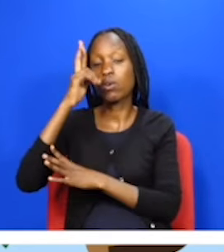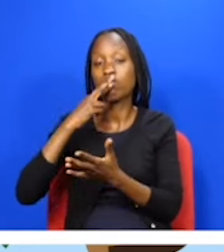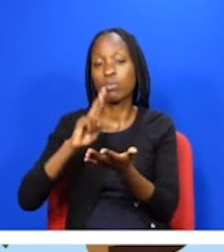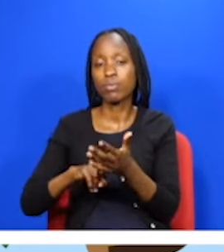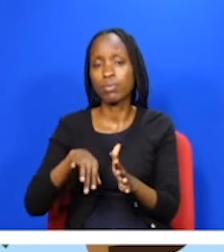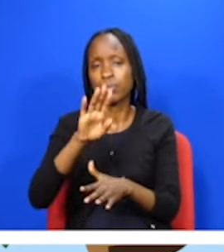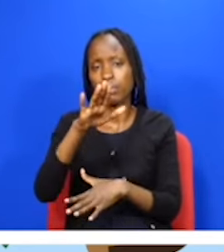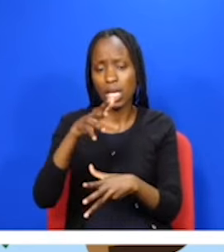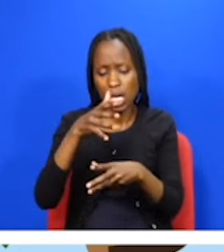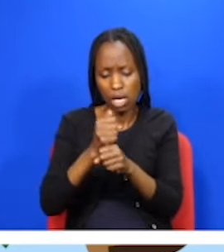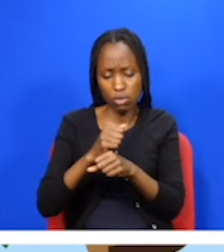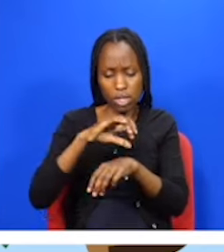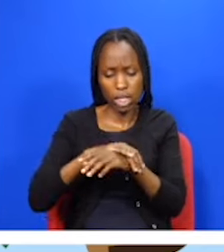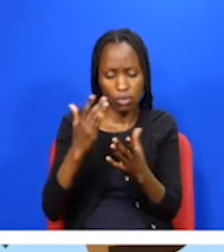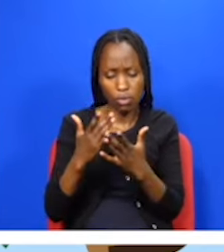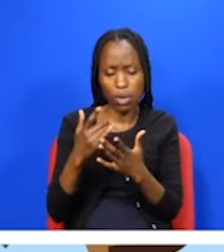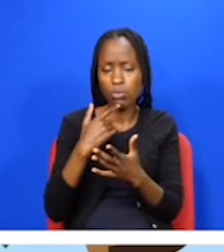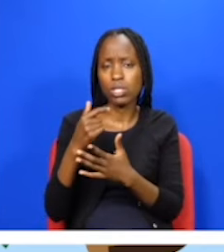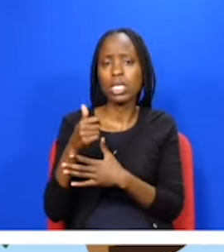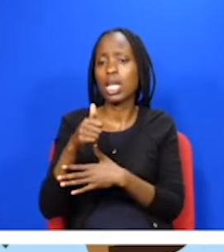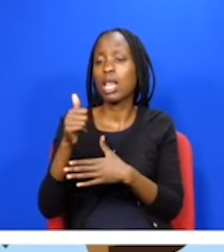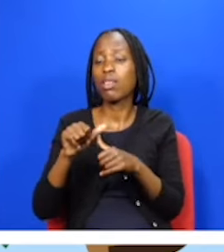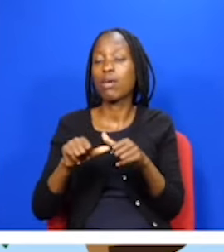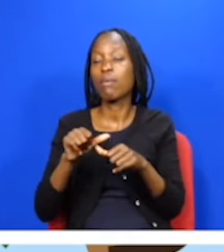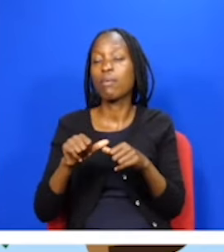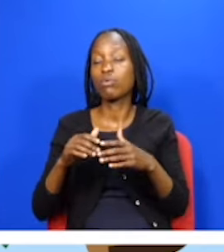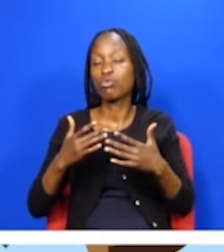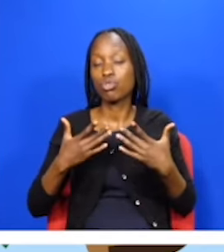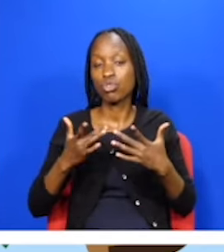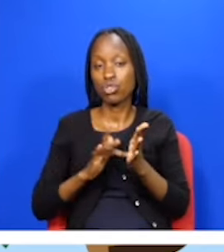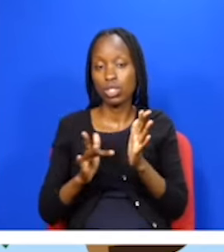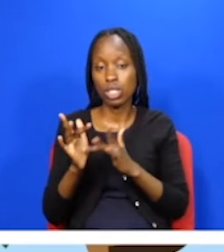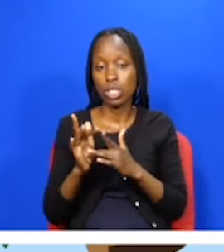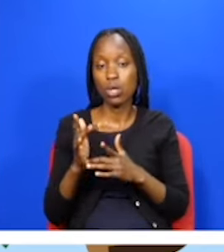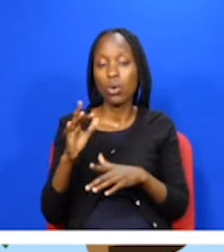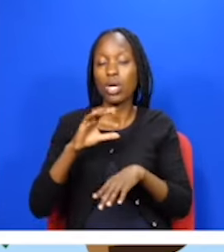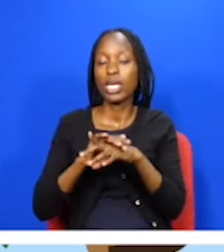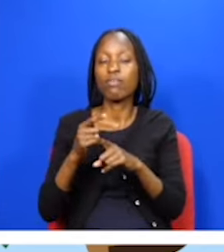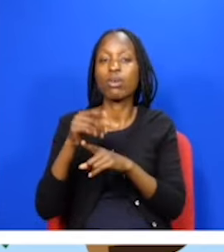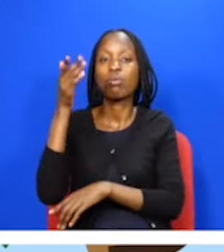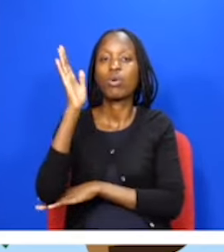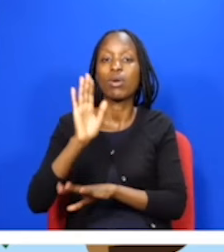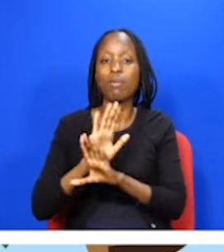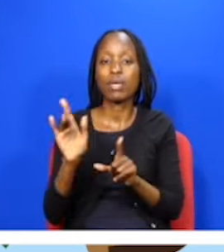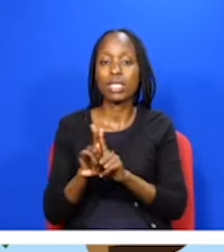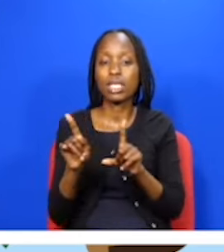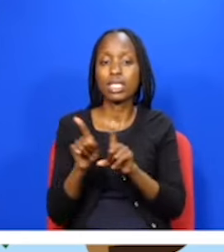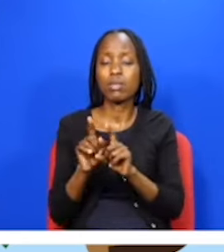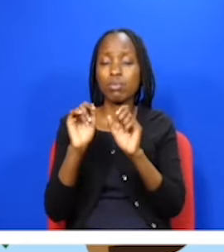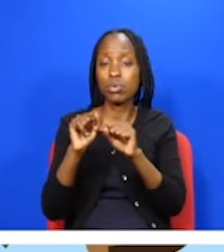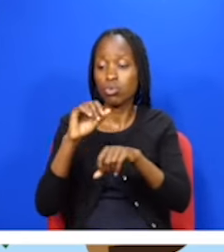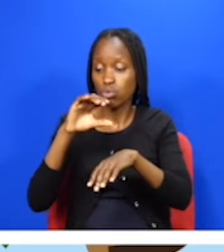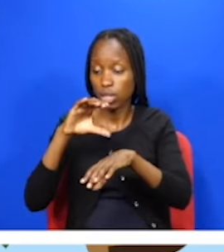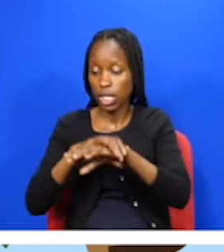the courage to tell others about Jesus? We only get it from God. And you can get that courage